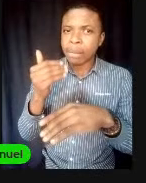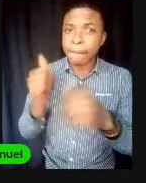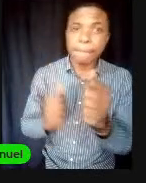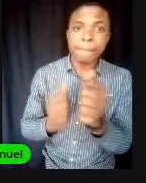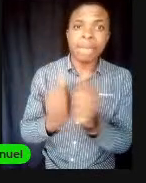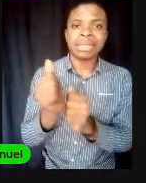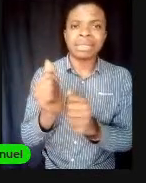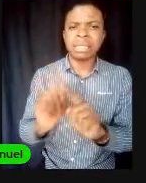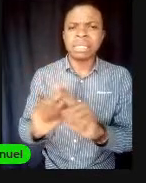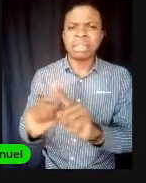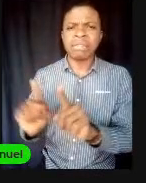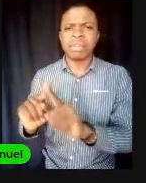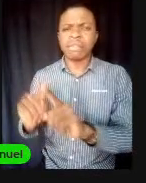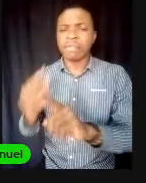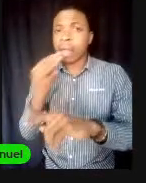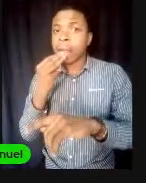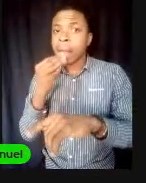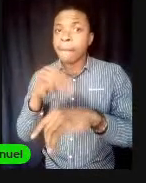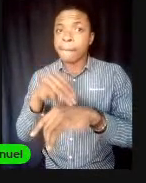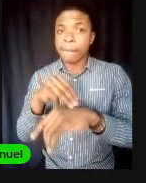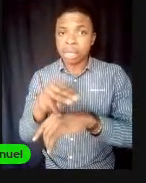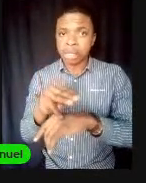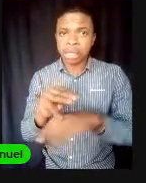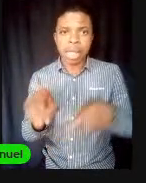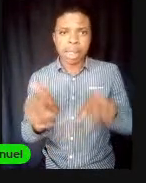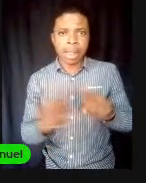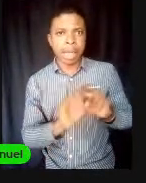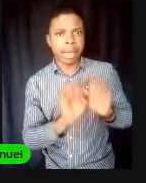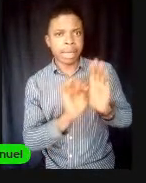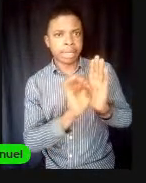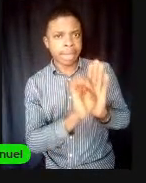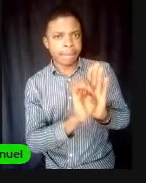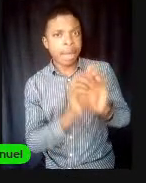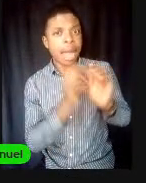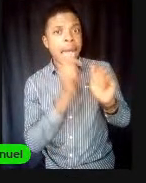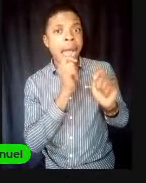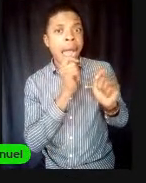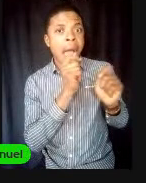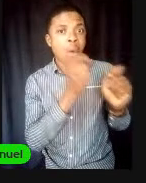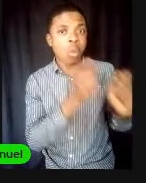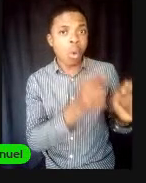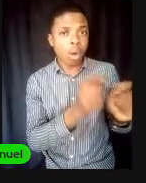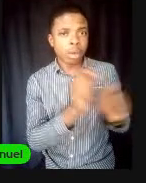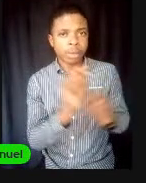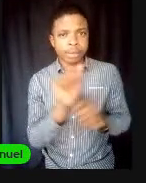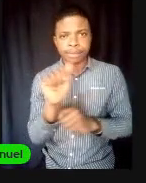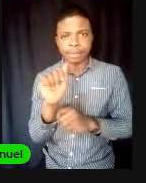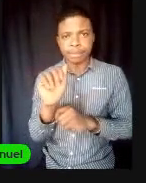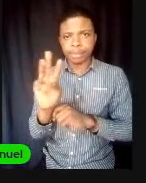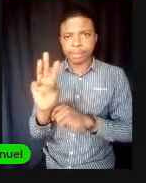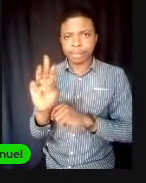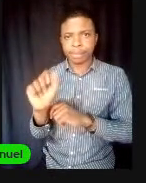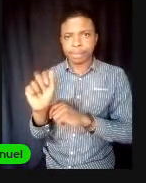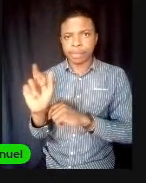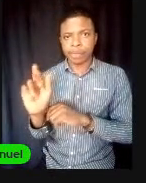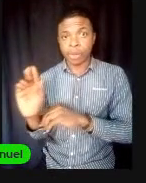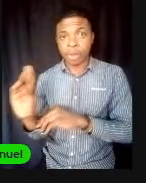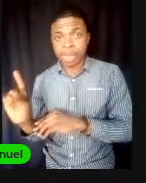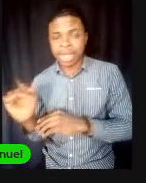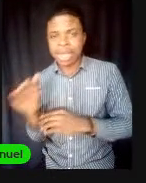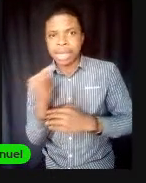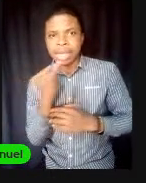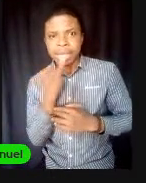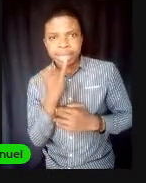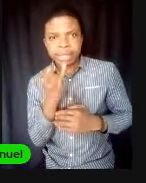is a recognition for a job well done, so they give you an award. Okay, then the design on it is explaining